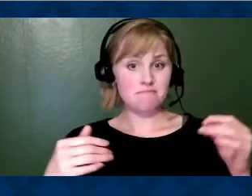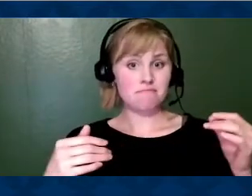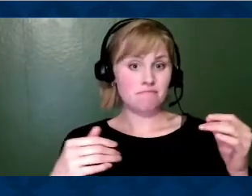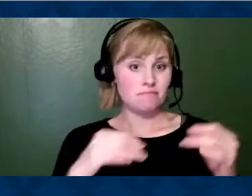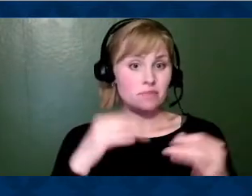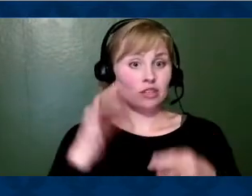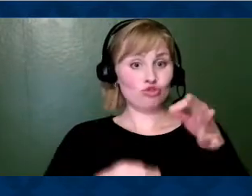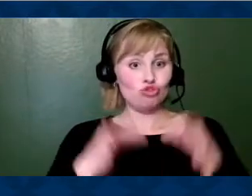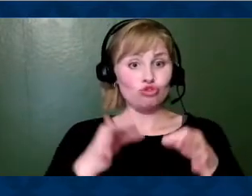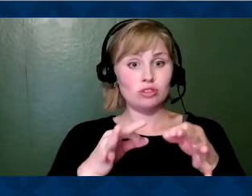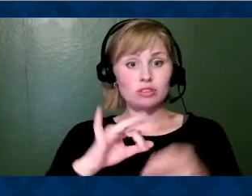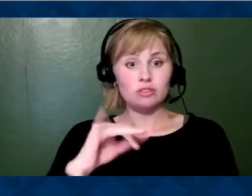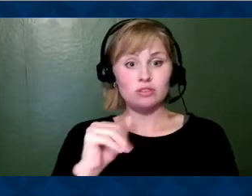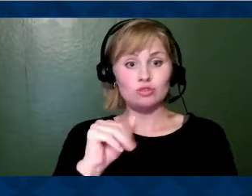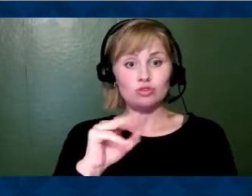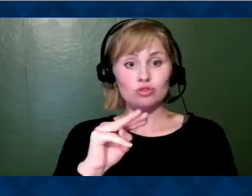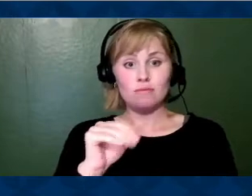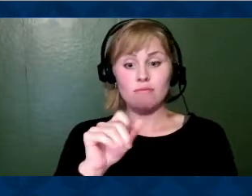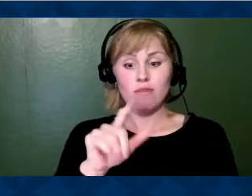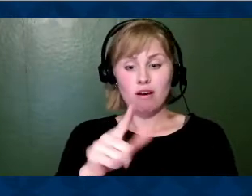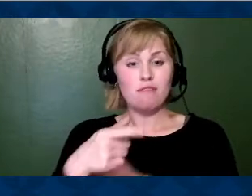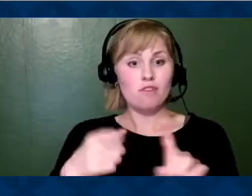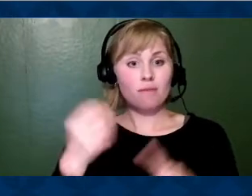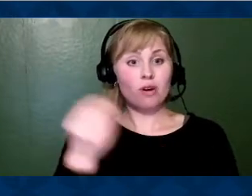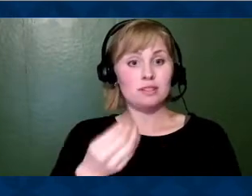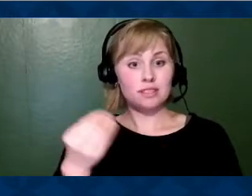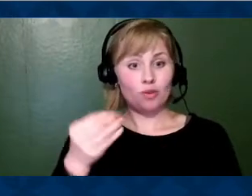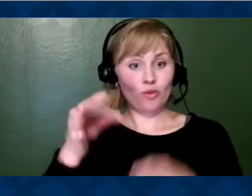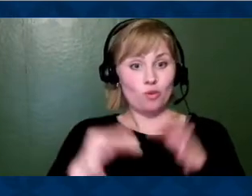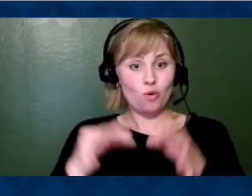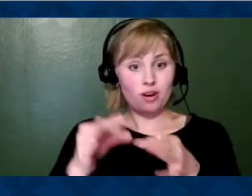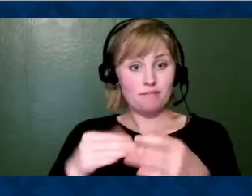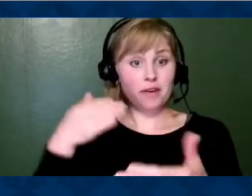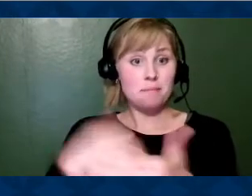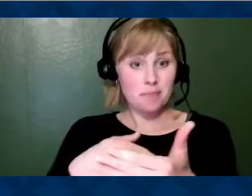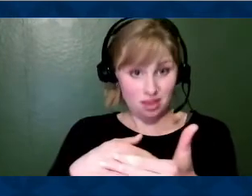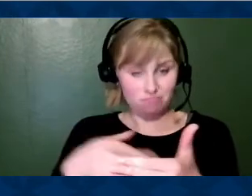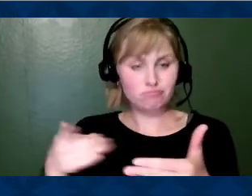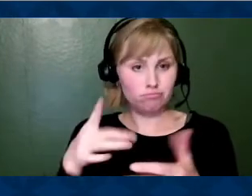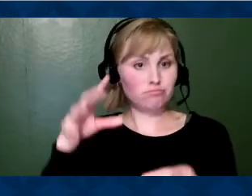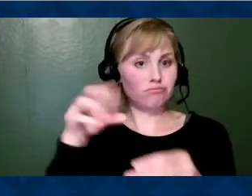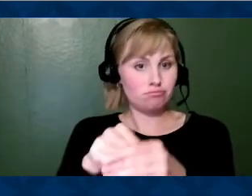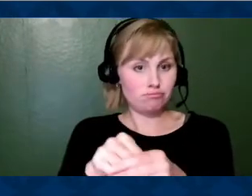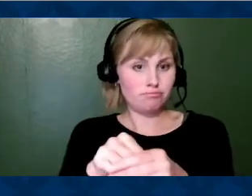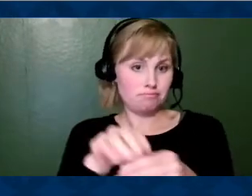Justice Jamal of the Ontario Court of Appeal. Next slide.